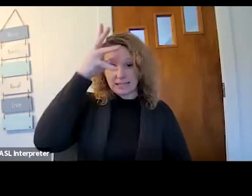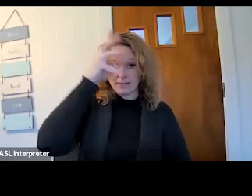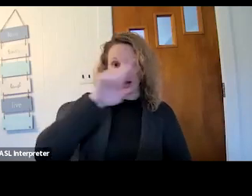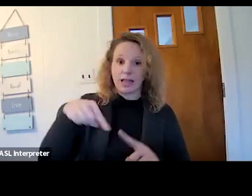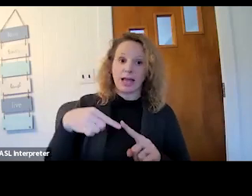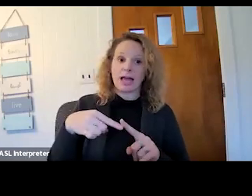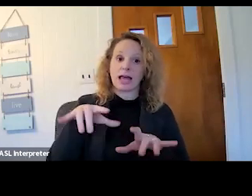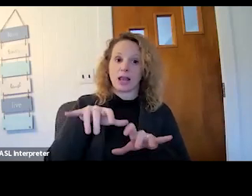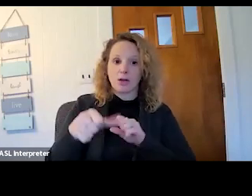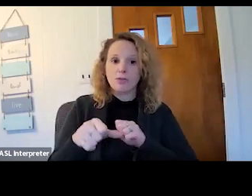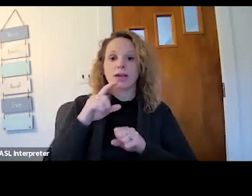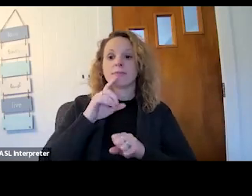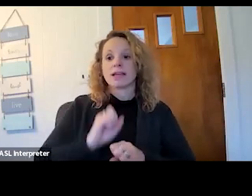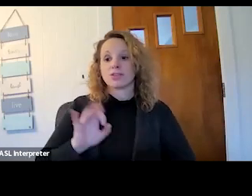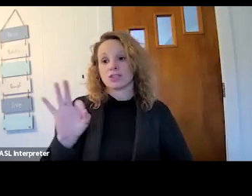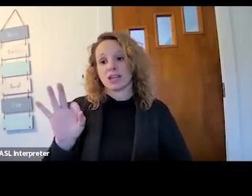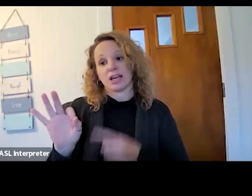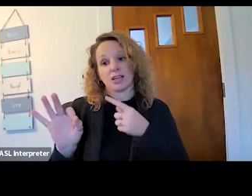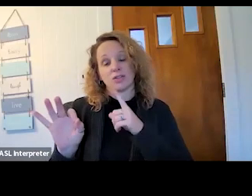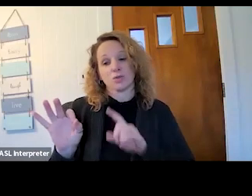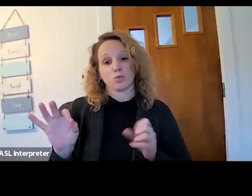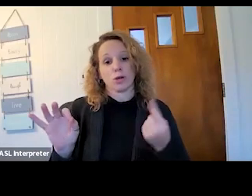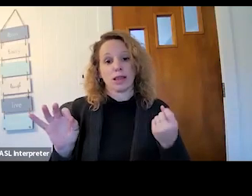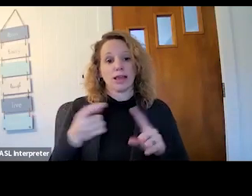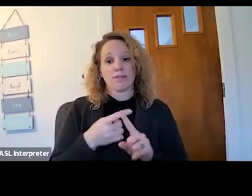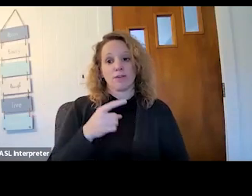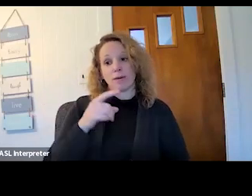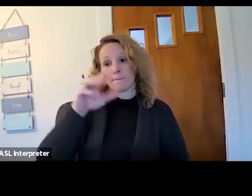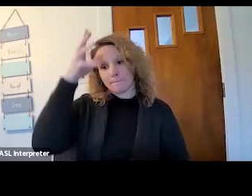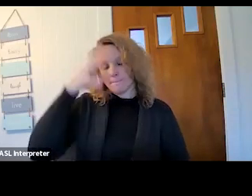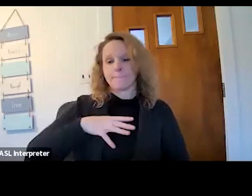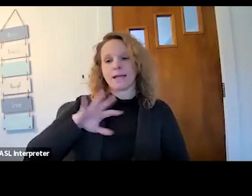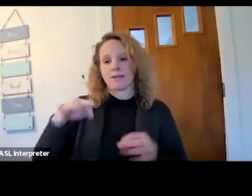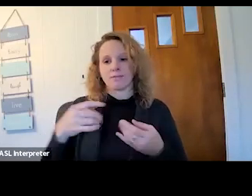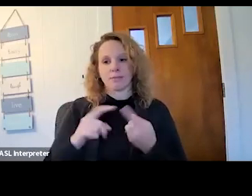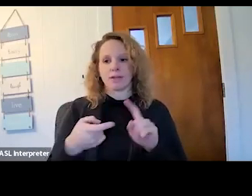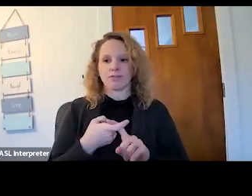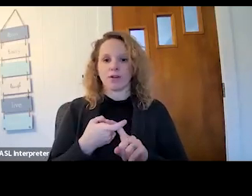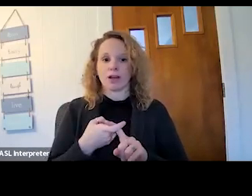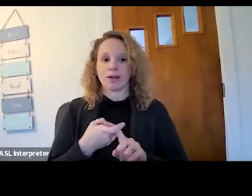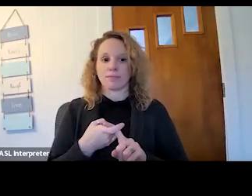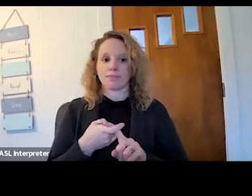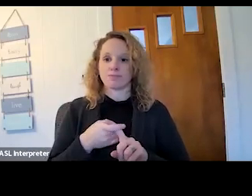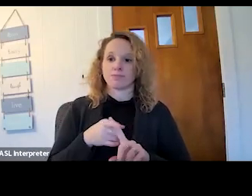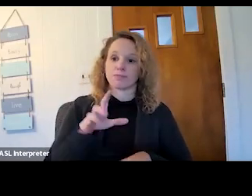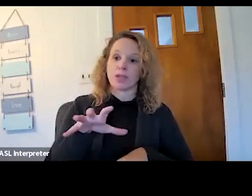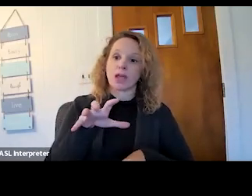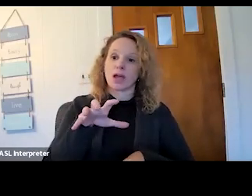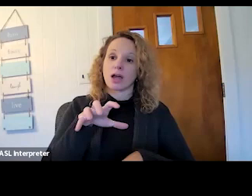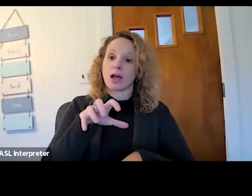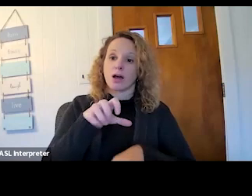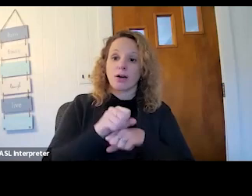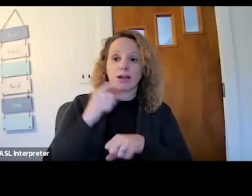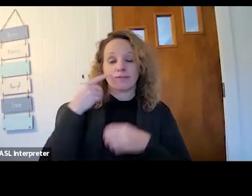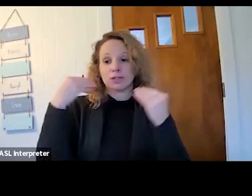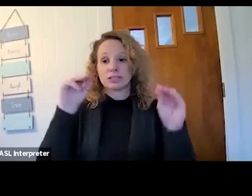repeatedly raped from the age of 9 through 11 by a male family friend. She was arrested for selling Molly within 1,000 feet of a